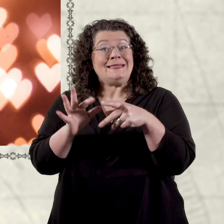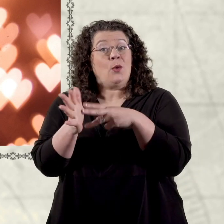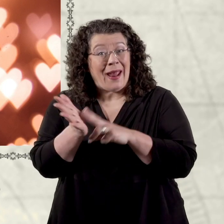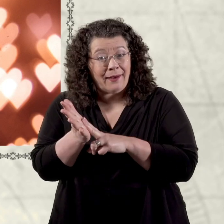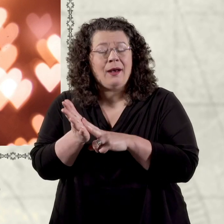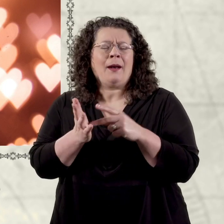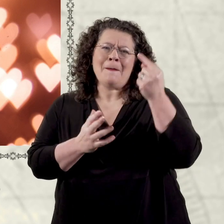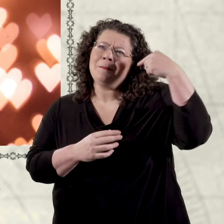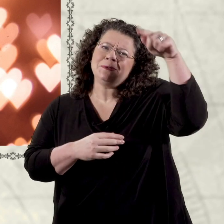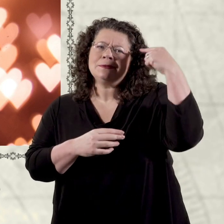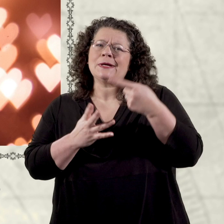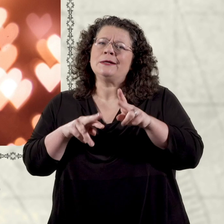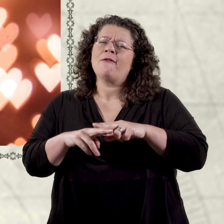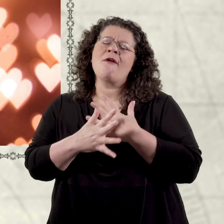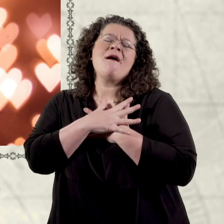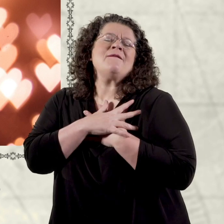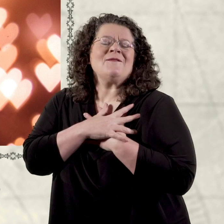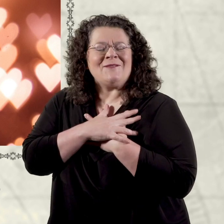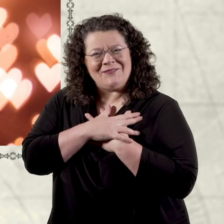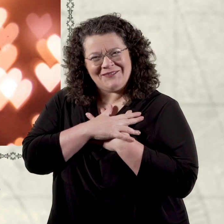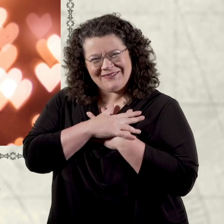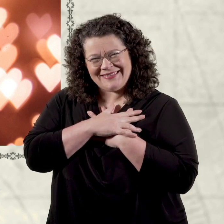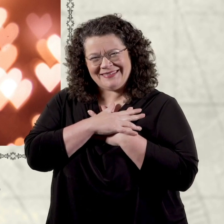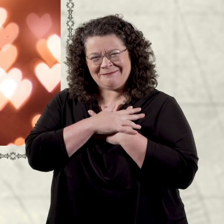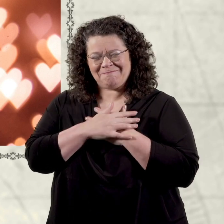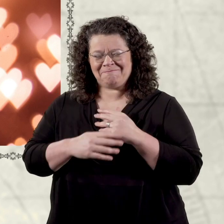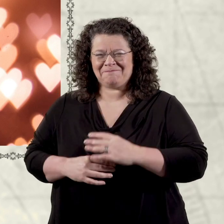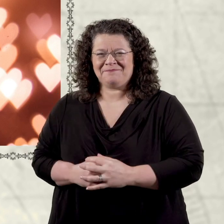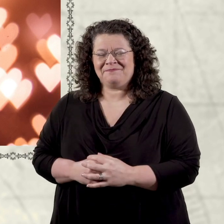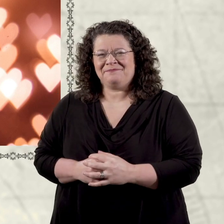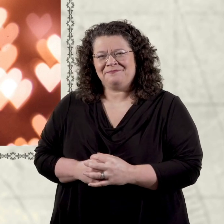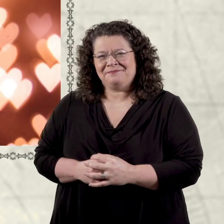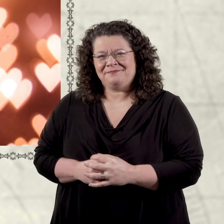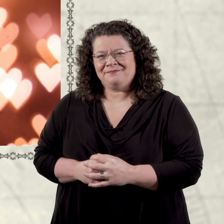Dwynwen, the patron saint of love.